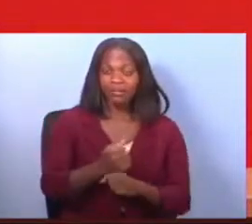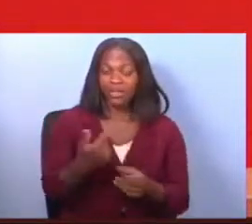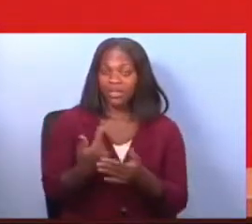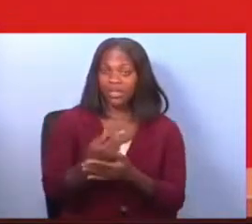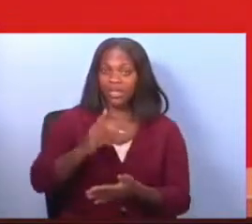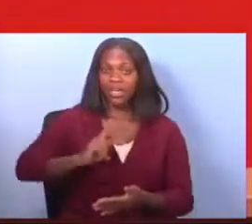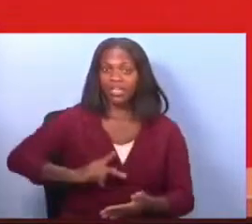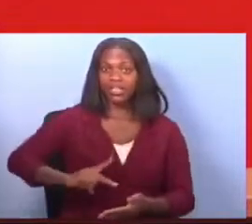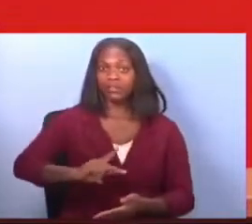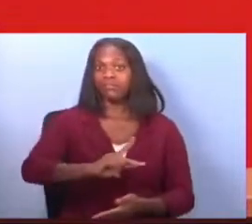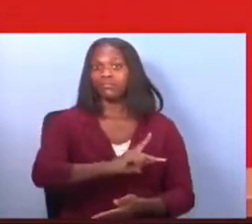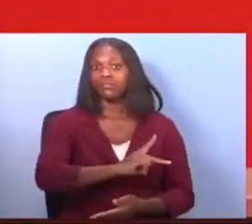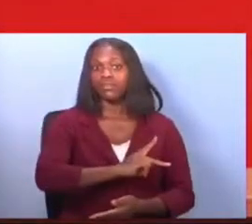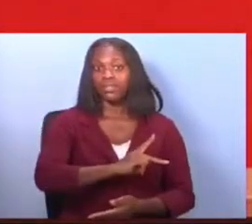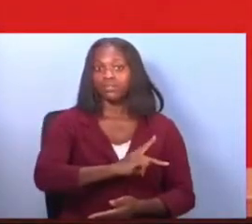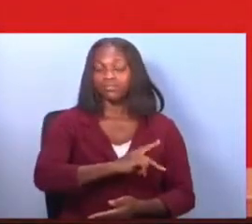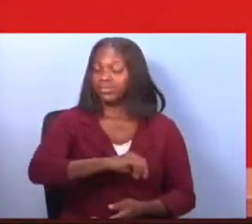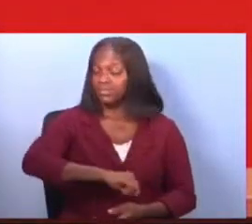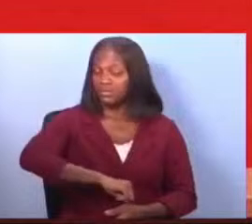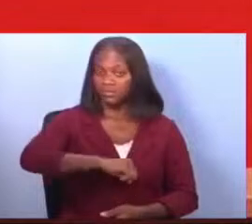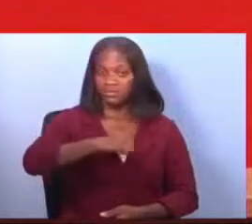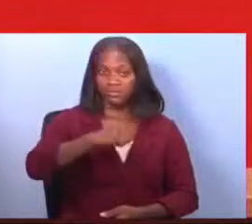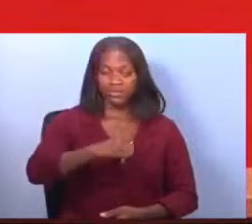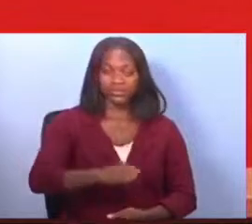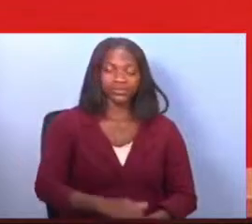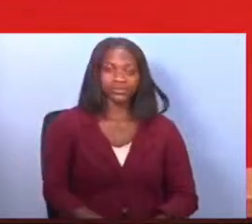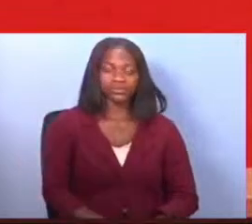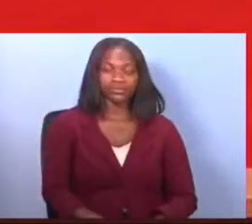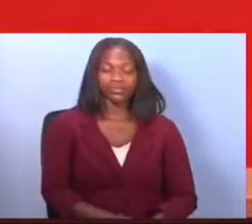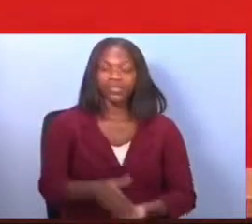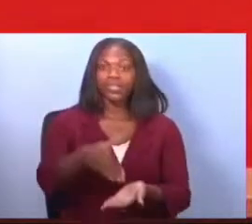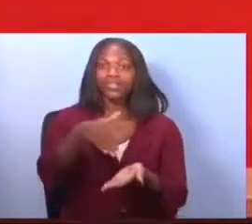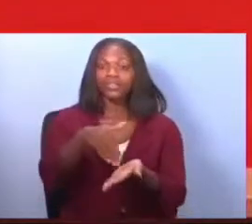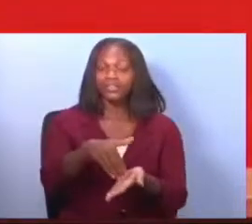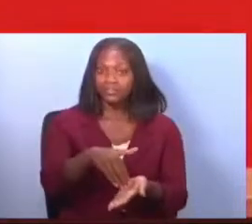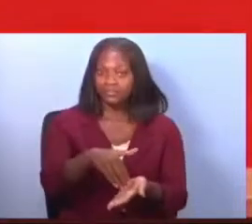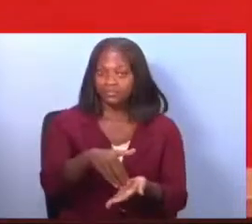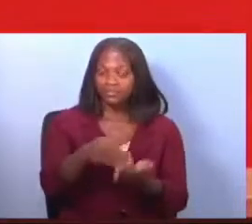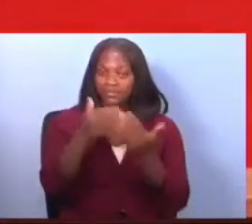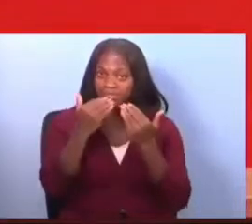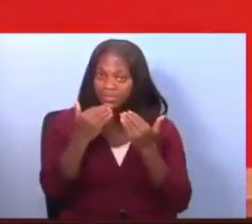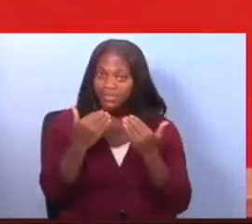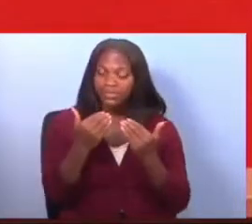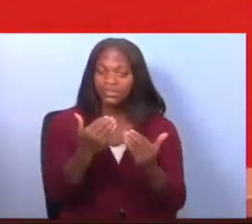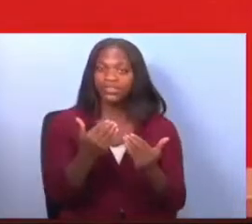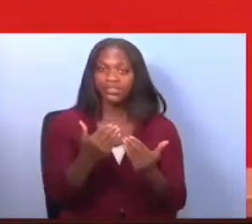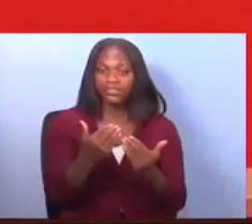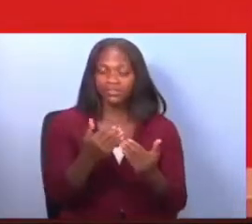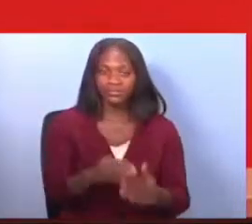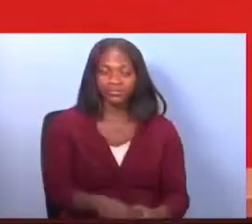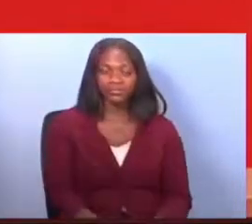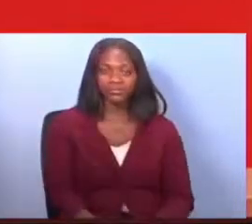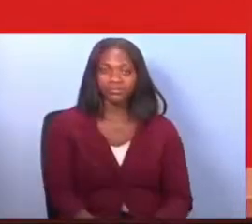Ghana very proud. Once again, thank you very